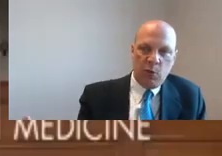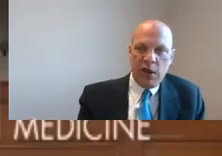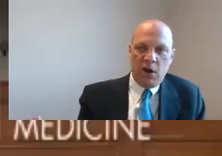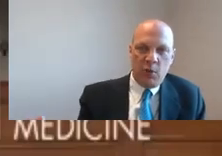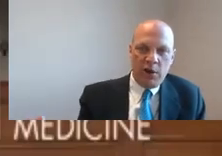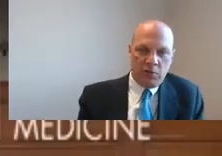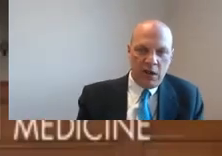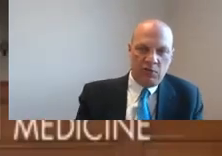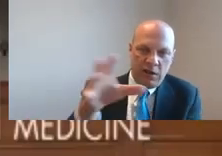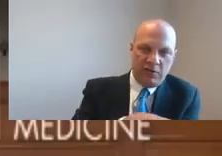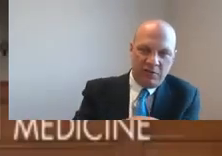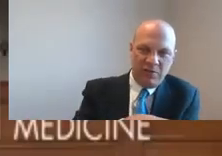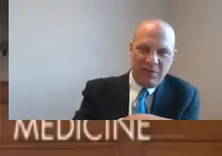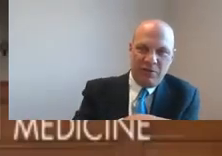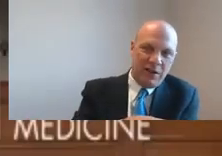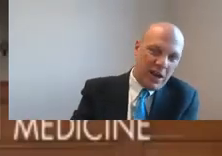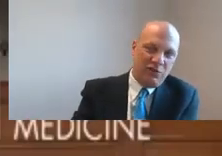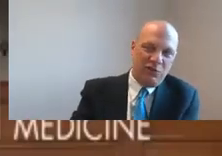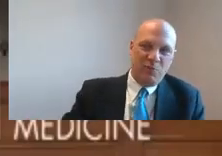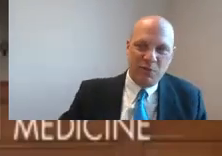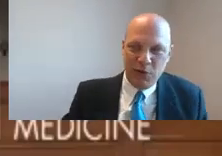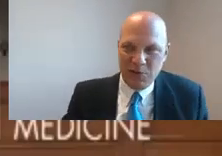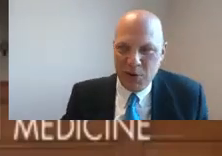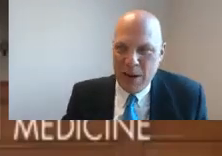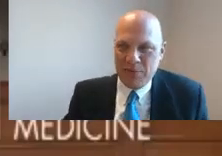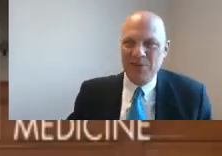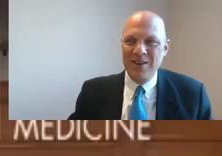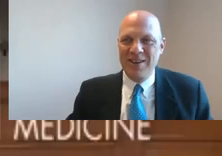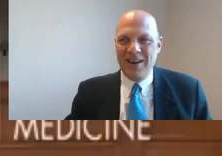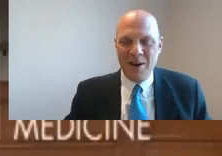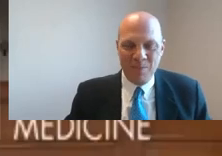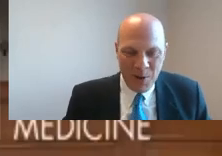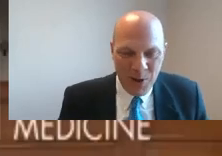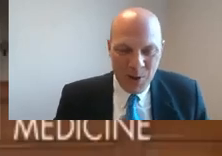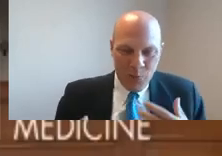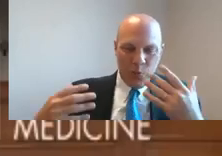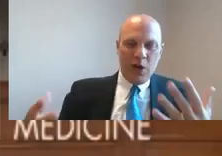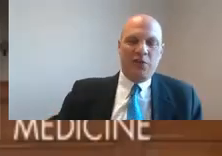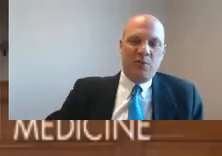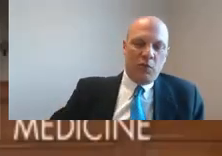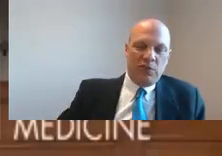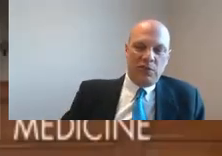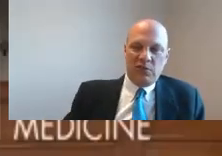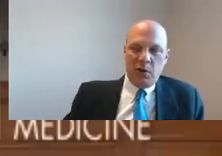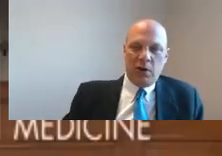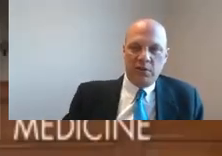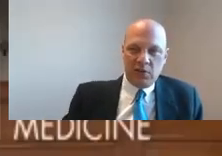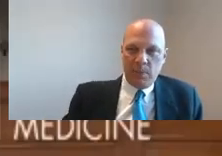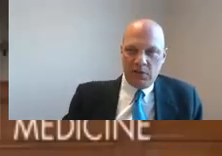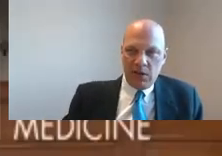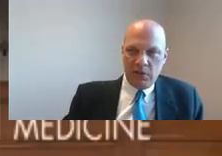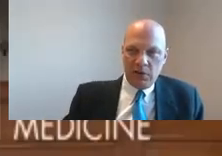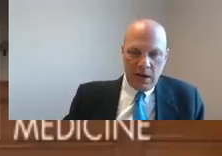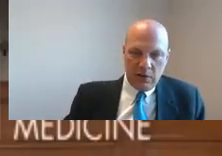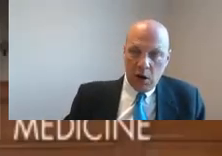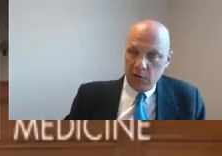left. I'm all the way on the right. So I guess that actually should be reversed, perhaps. We also more recently spoke on this